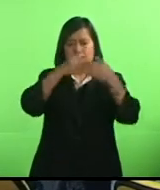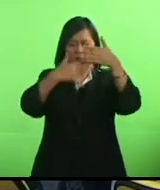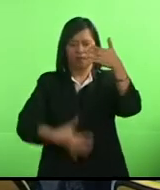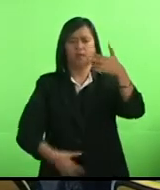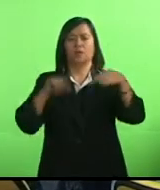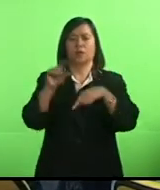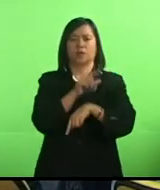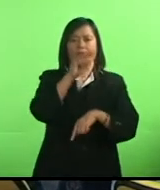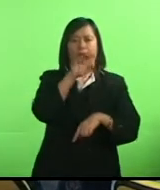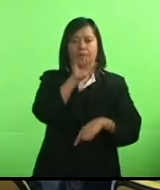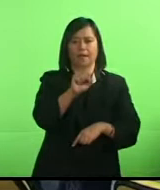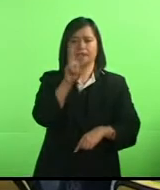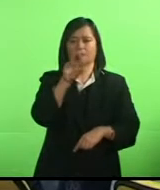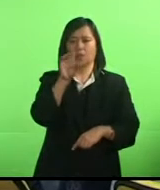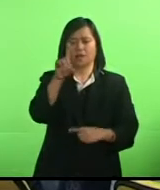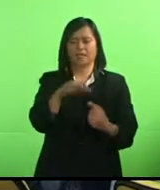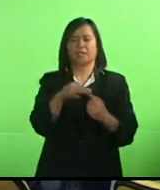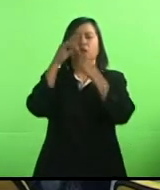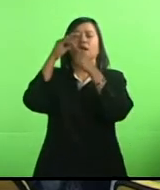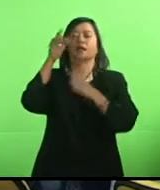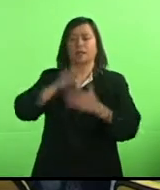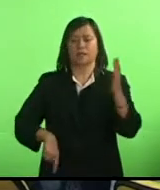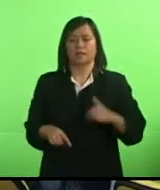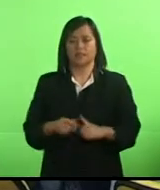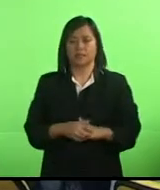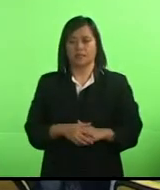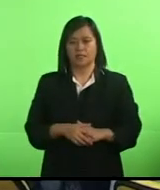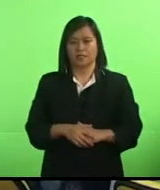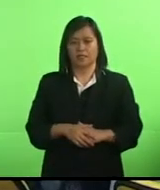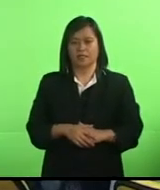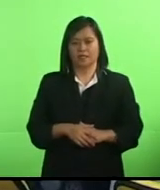Word, except rehearse timing.